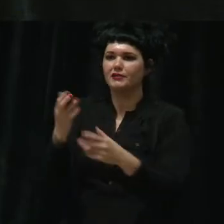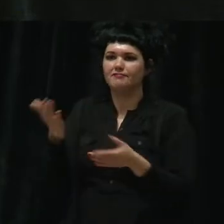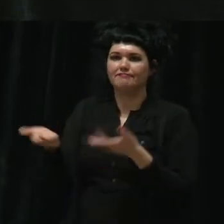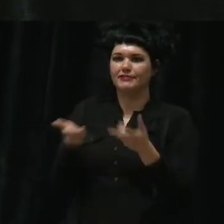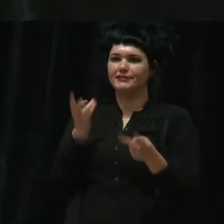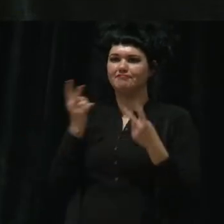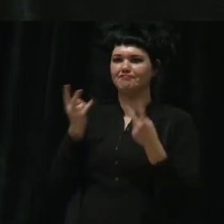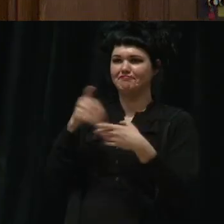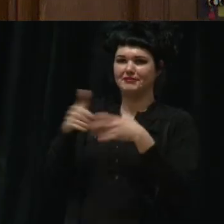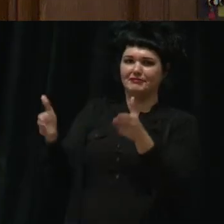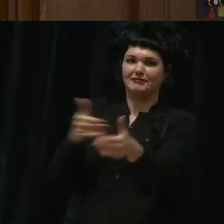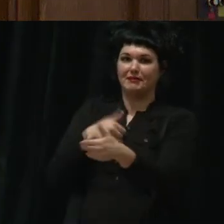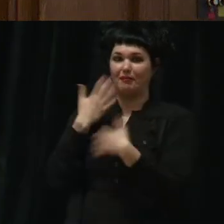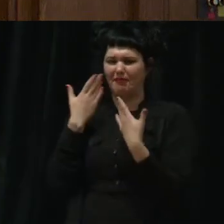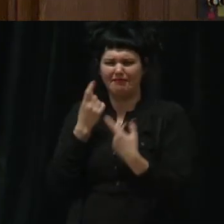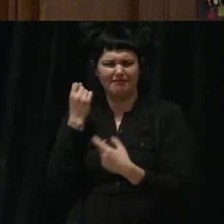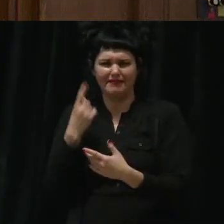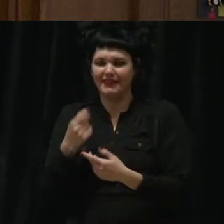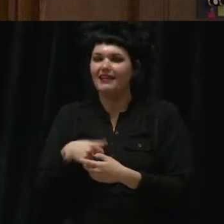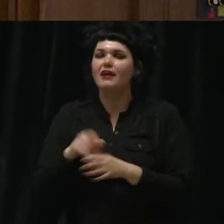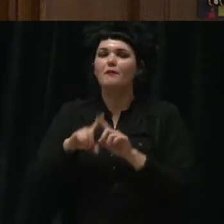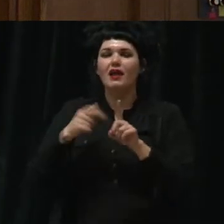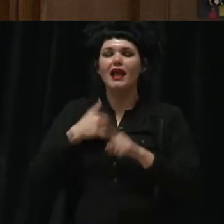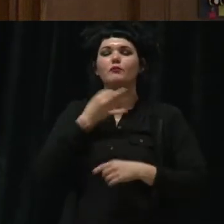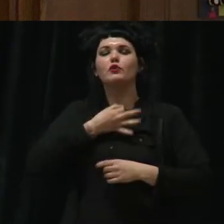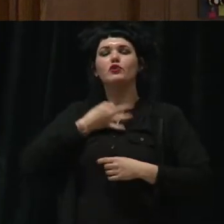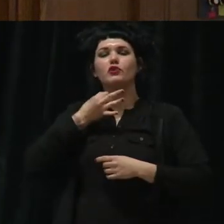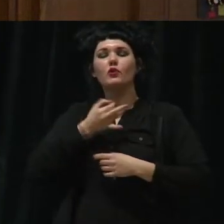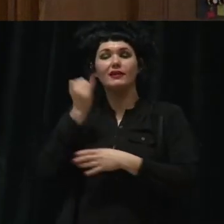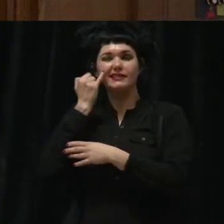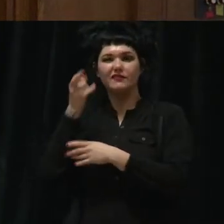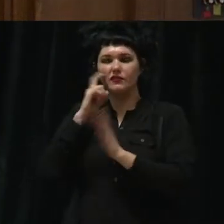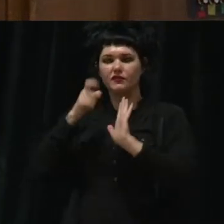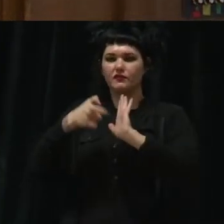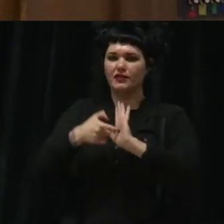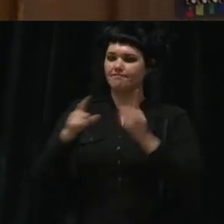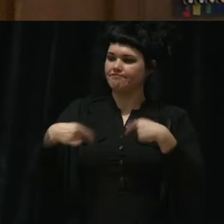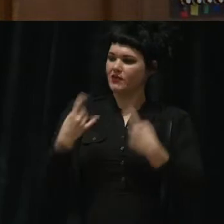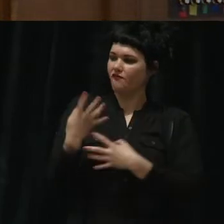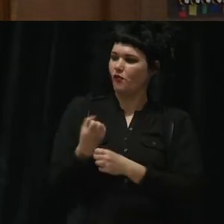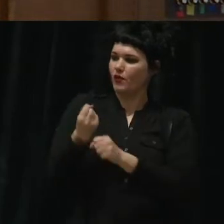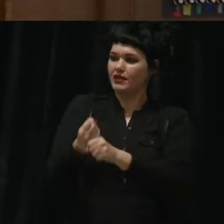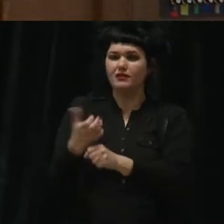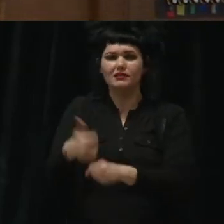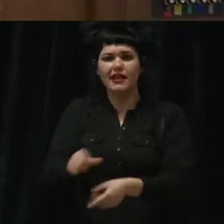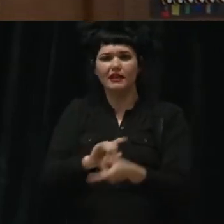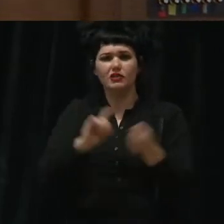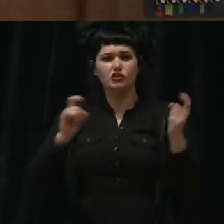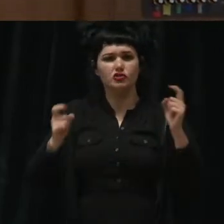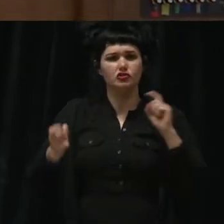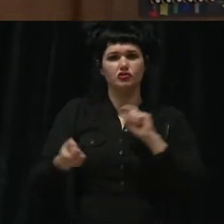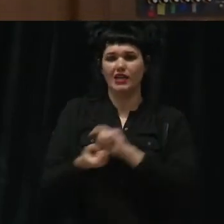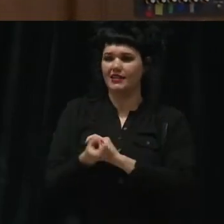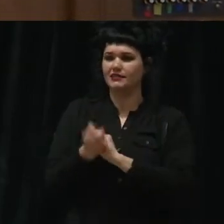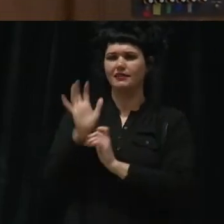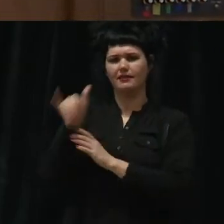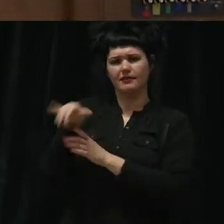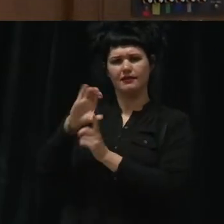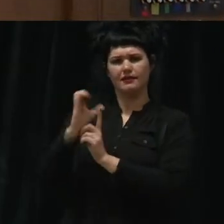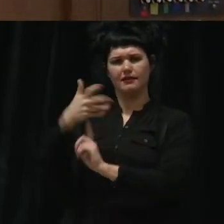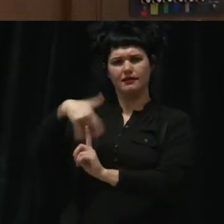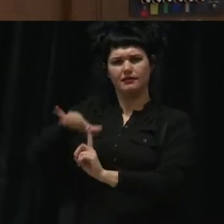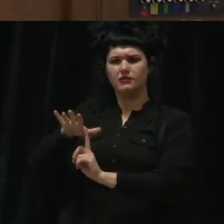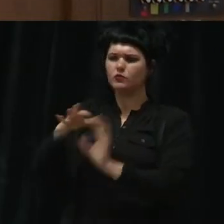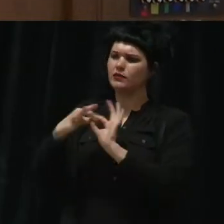stuff. I'm kind of curious if you've seen over the course of the last 4 years any change in the culture as it relates to how